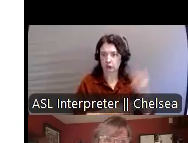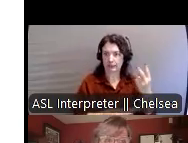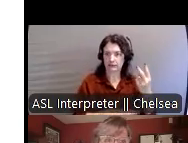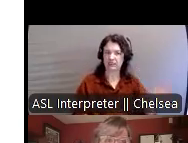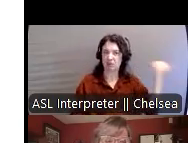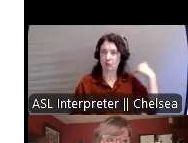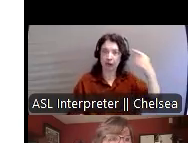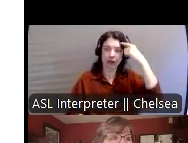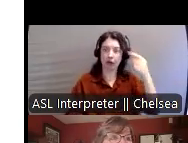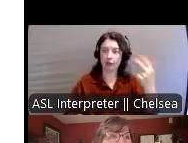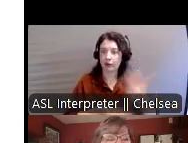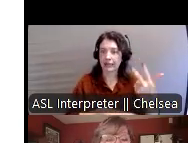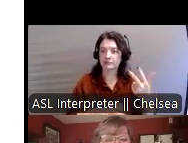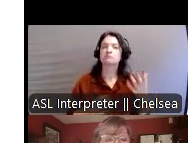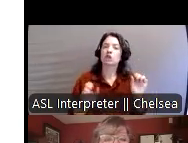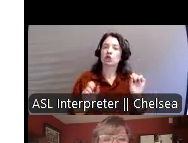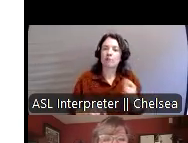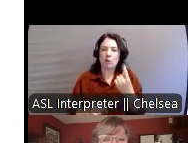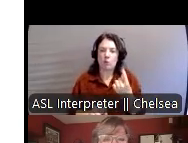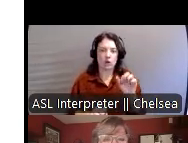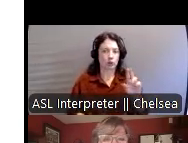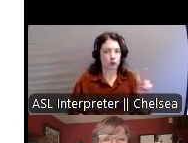victim's safety. Next slide, please.